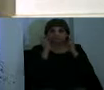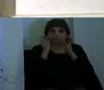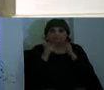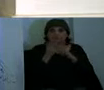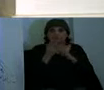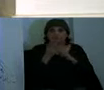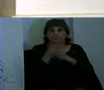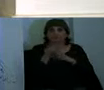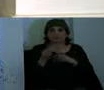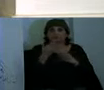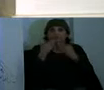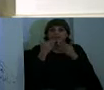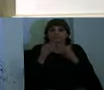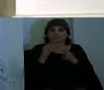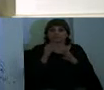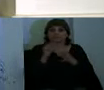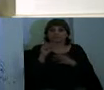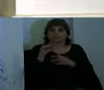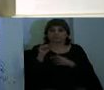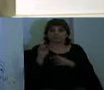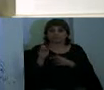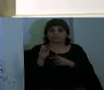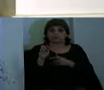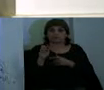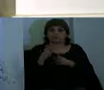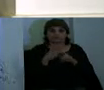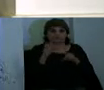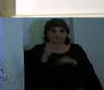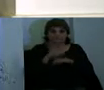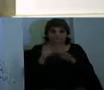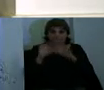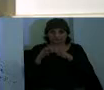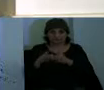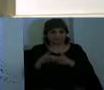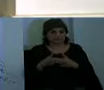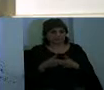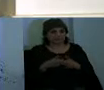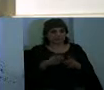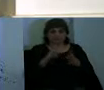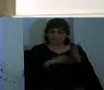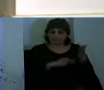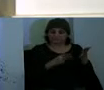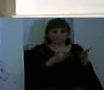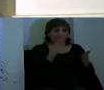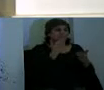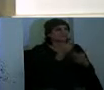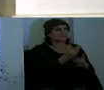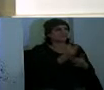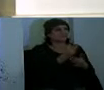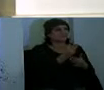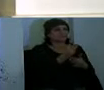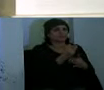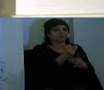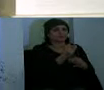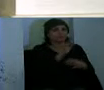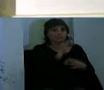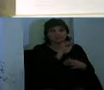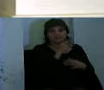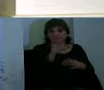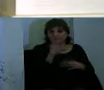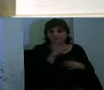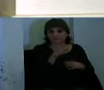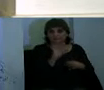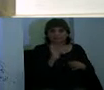the congregation. That note reads, "Thank you, Founders MCC, our mother church, and to